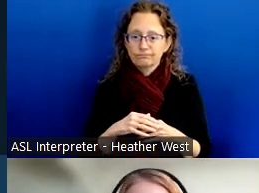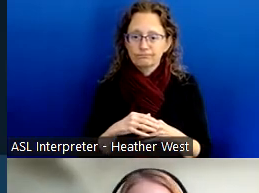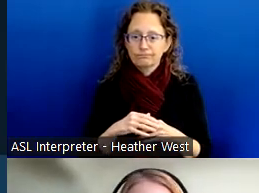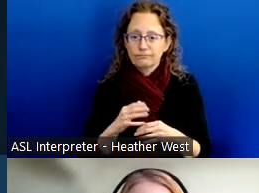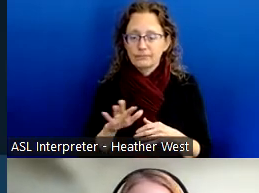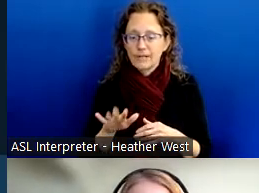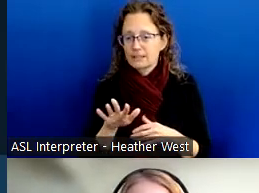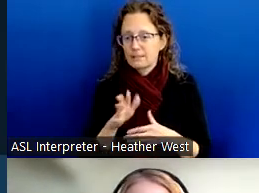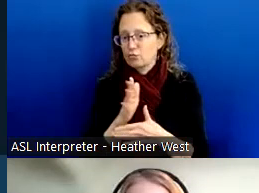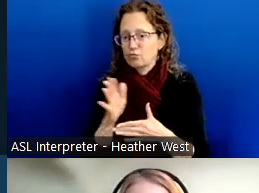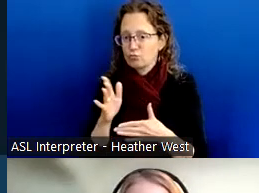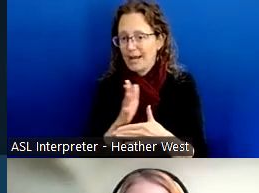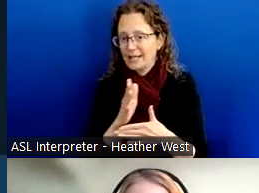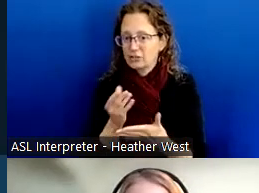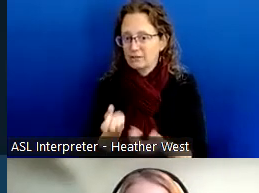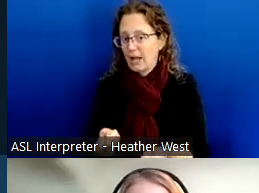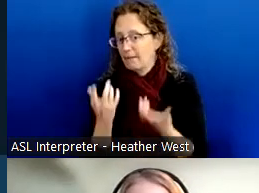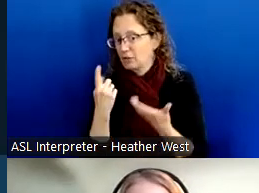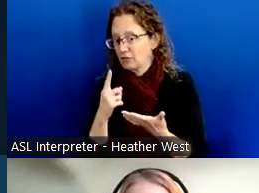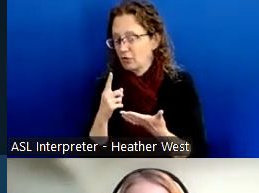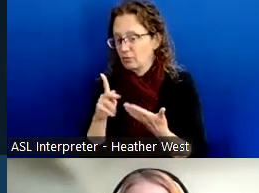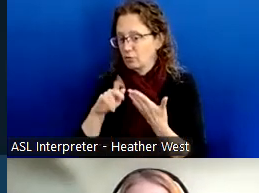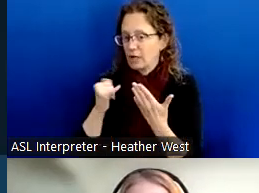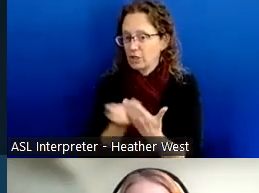Oh, Hannah or Julia.